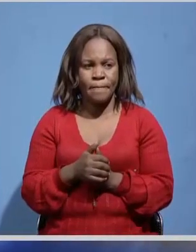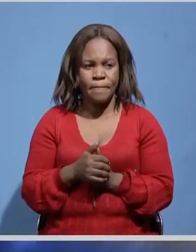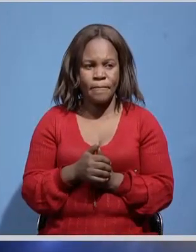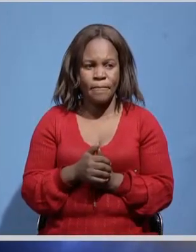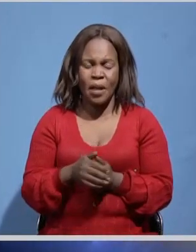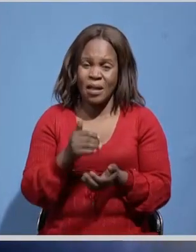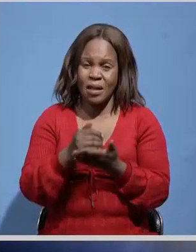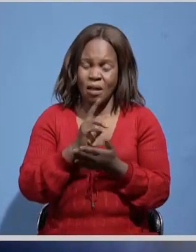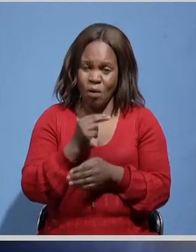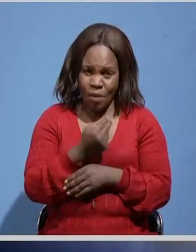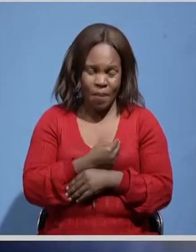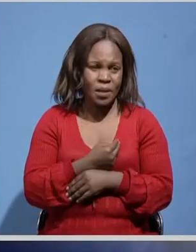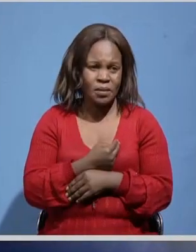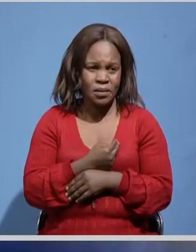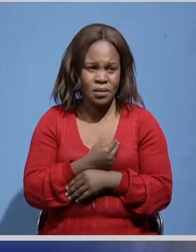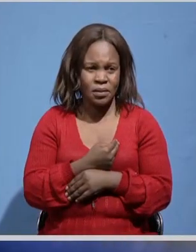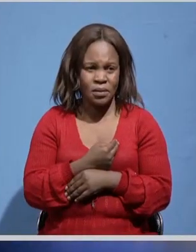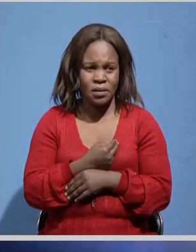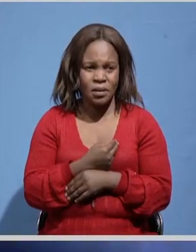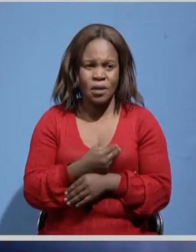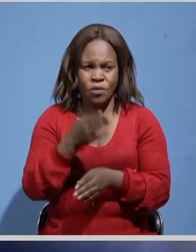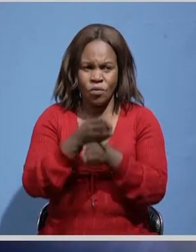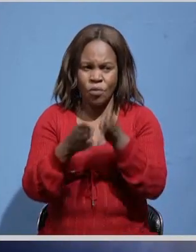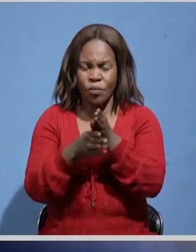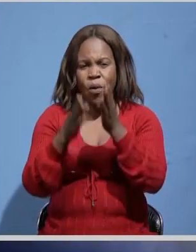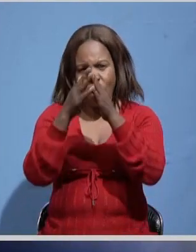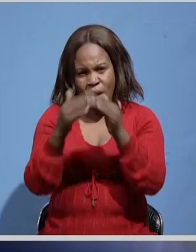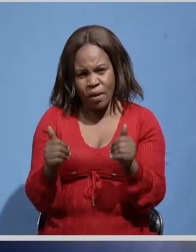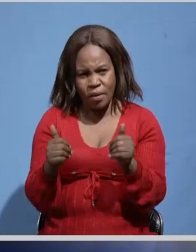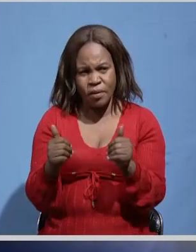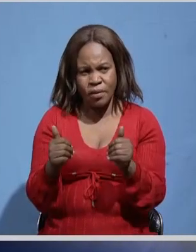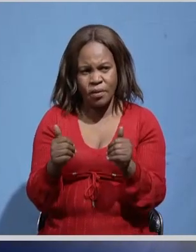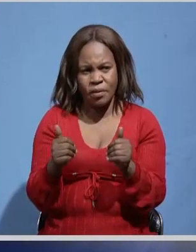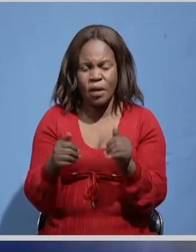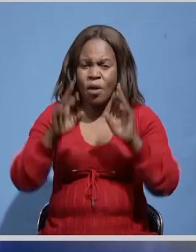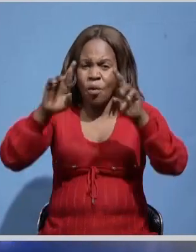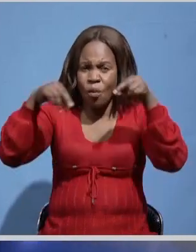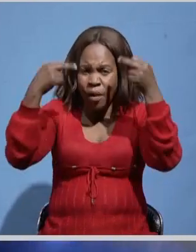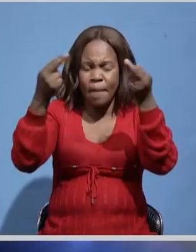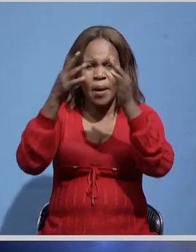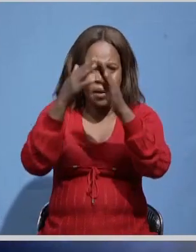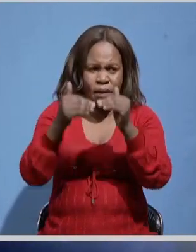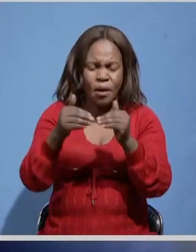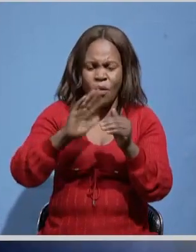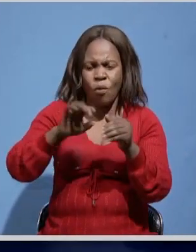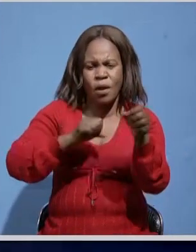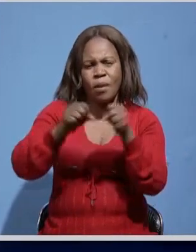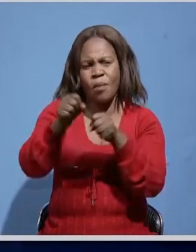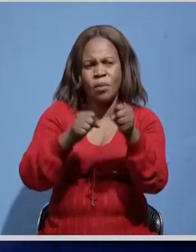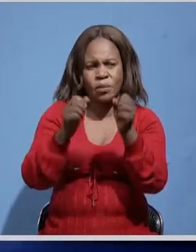allow for an exhibition, ngakutukakule mwinganda ya kuini rehabilitation house ya ma